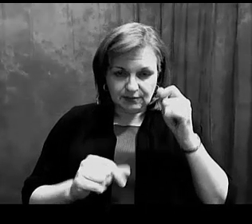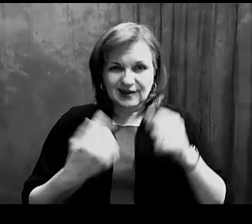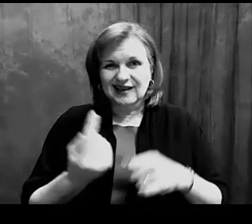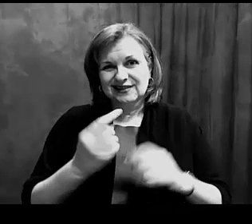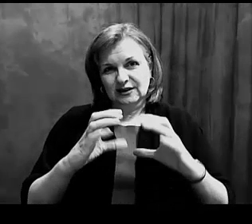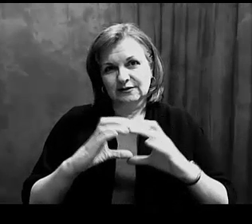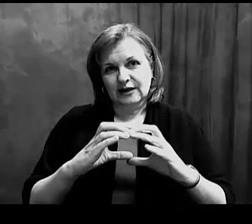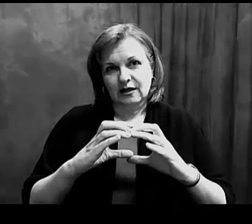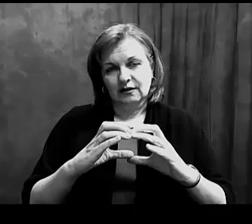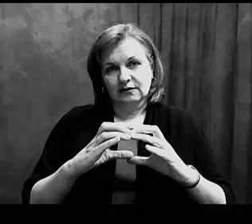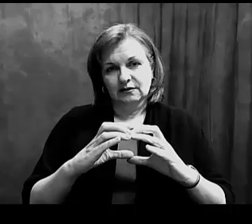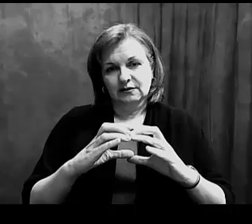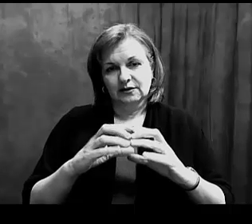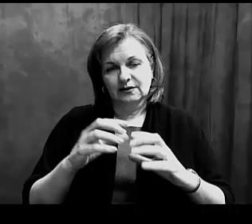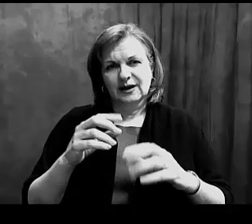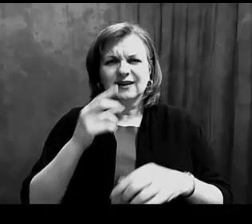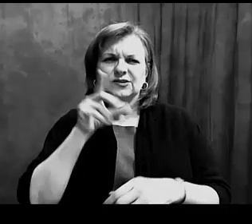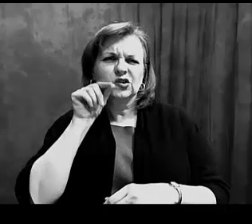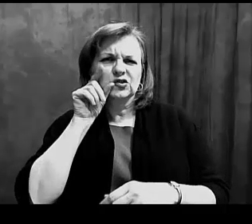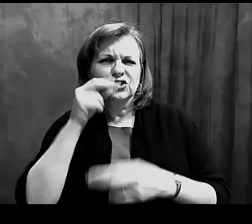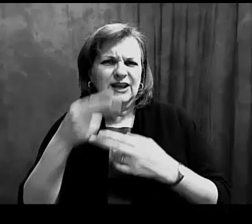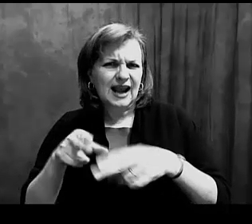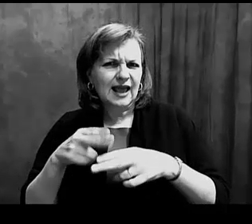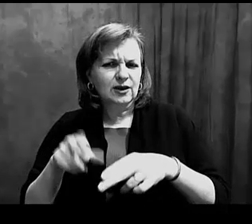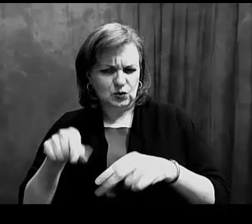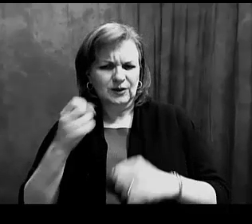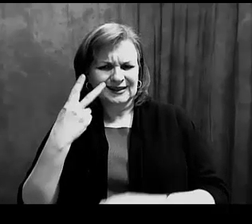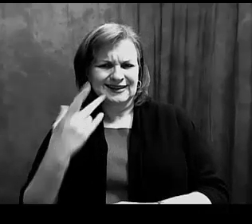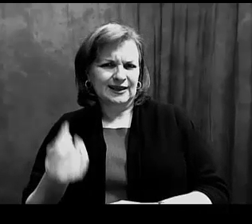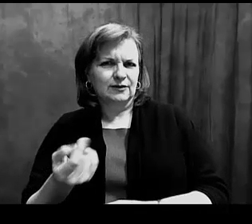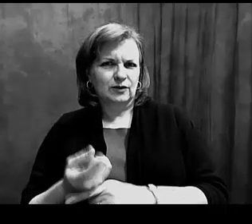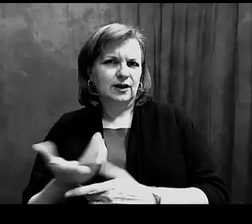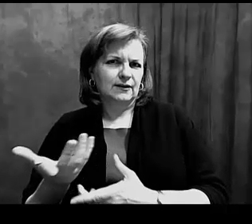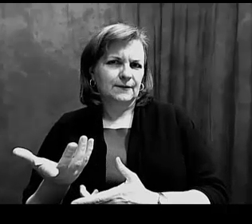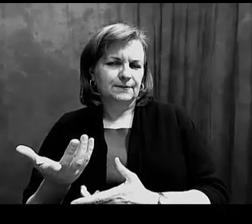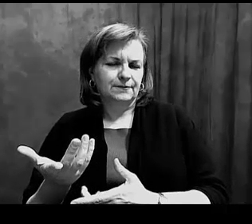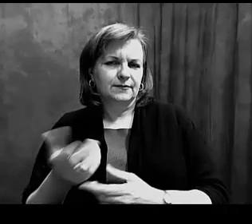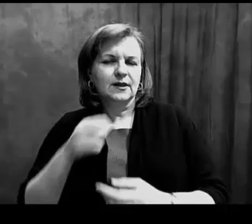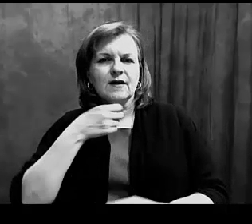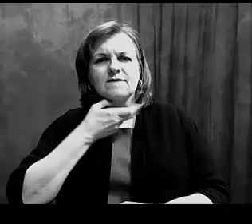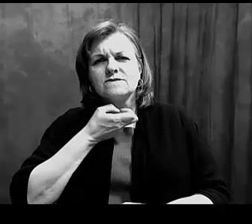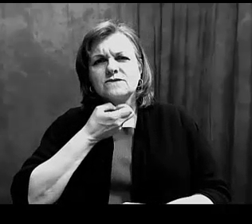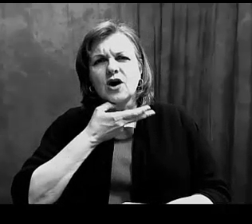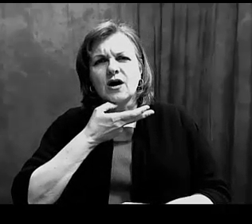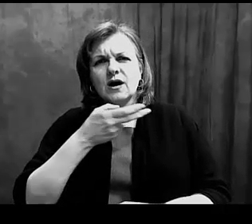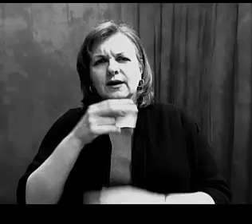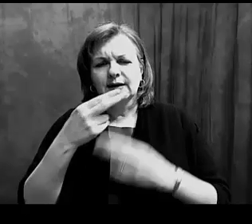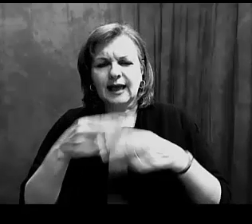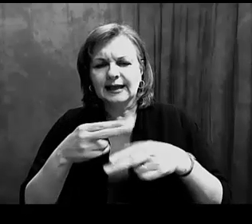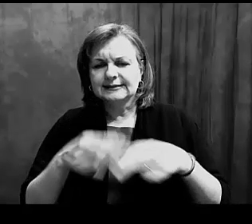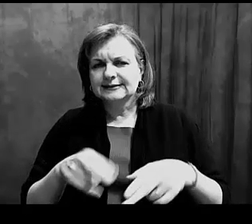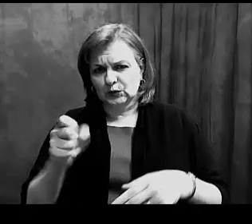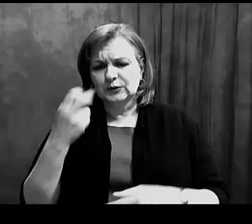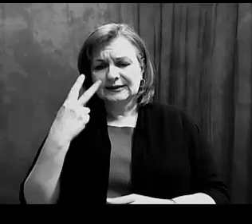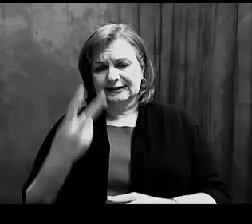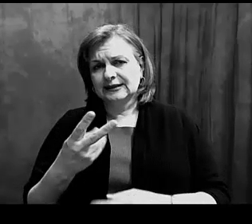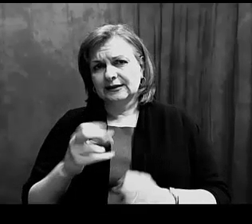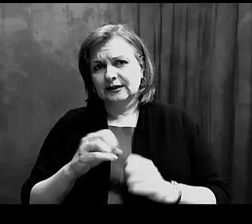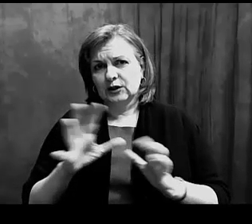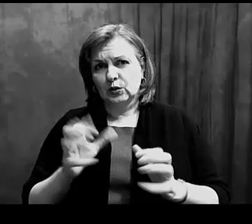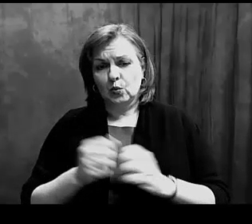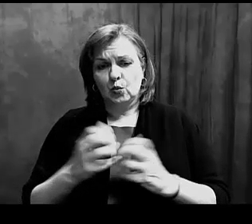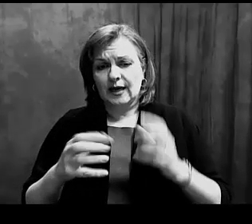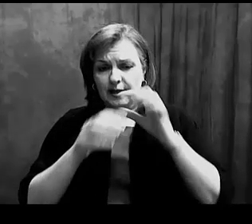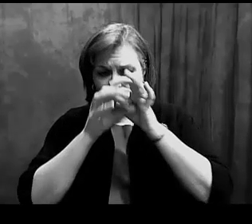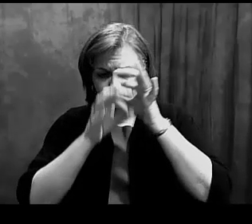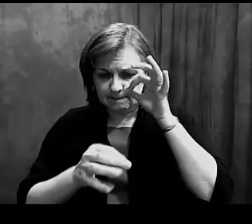can see. A chicken egg, I think you can see it, right? Sure, okay. Frog eggs, we can certainly see frog